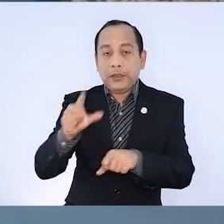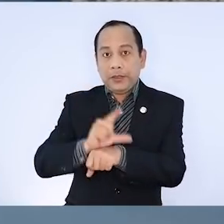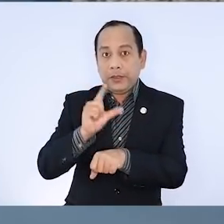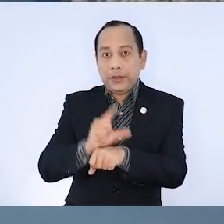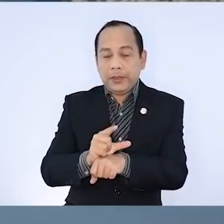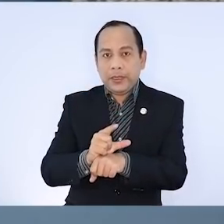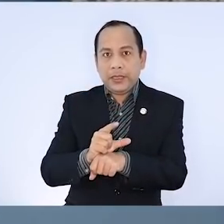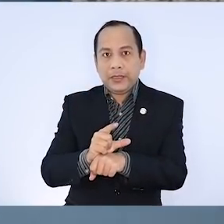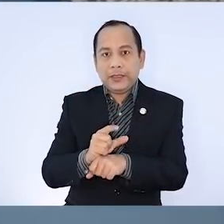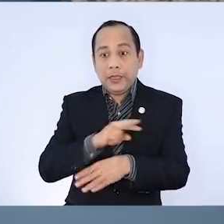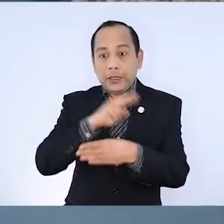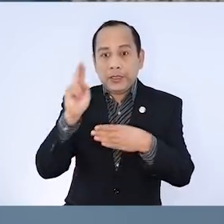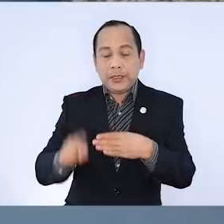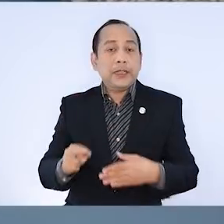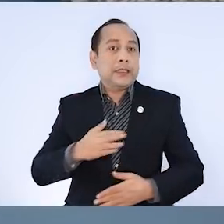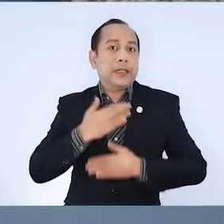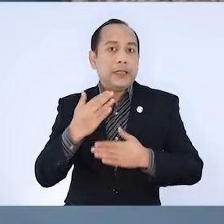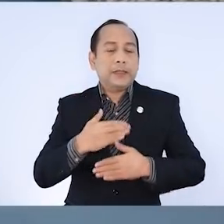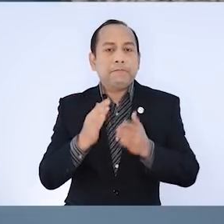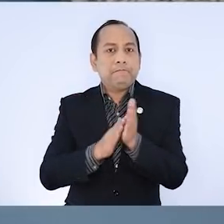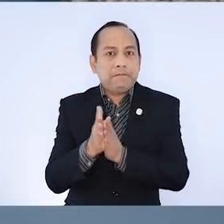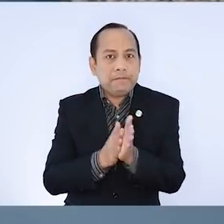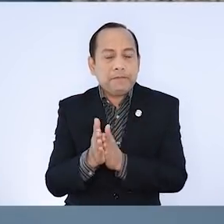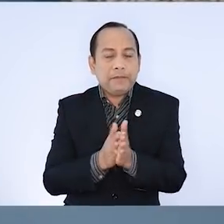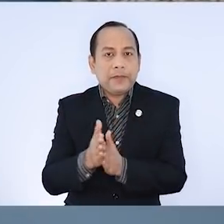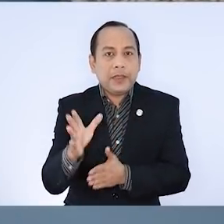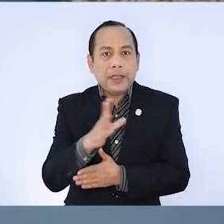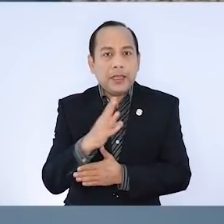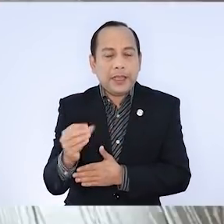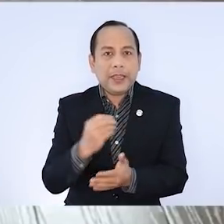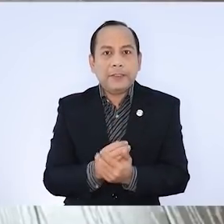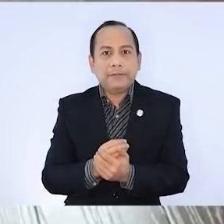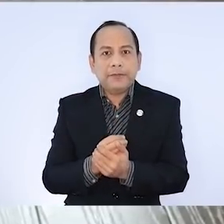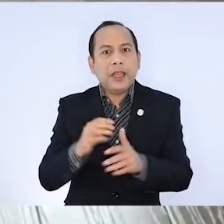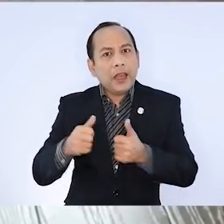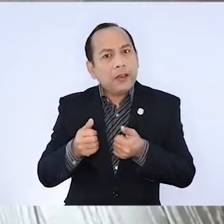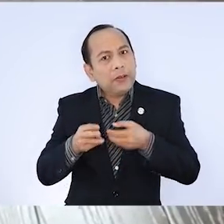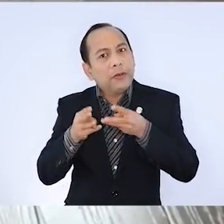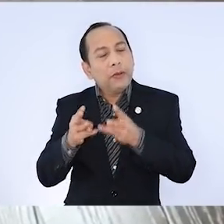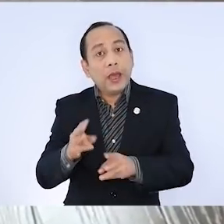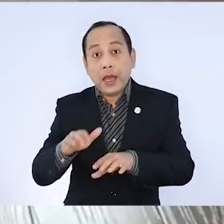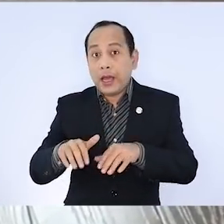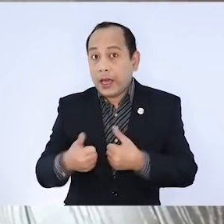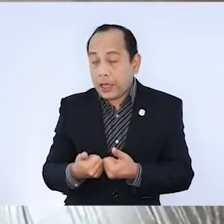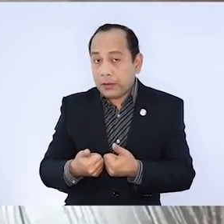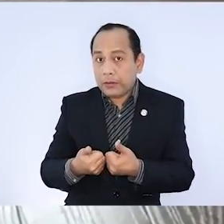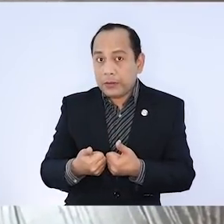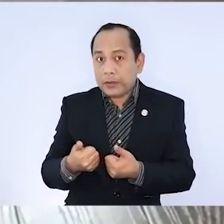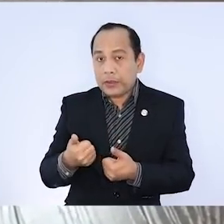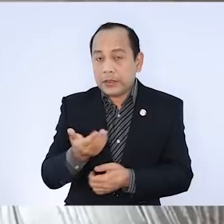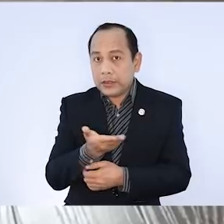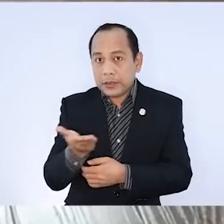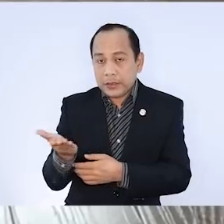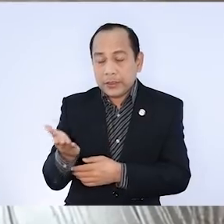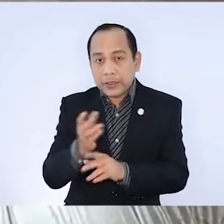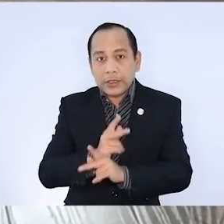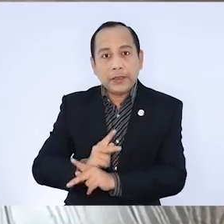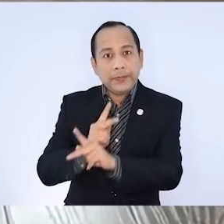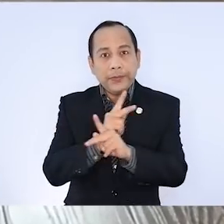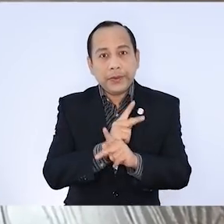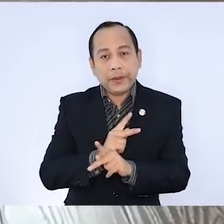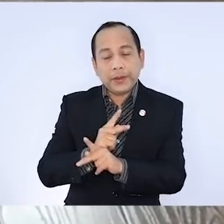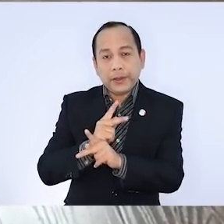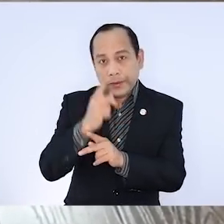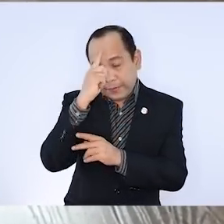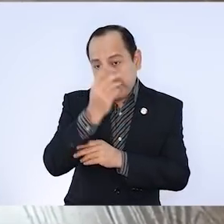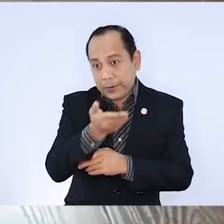ay nagdulot po ng kasiglahan at ng kapamaraanan kung papaano po nila